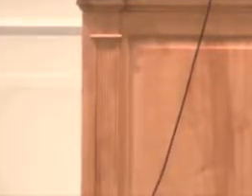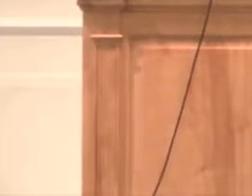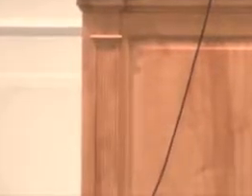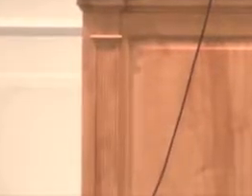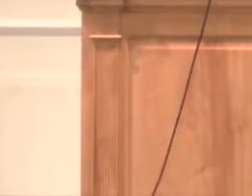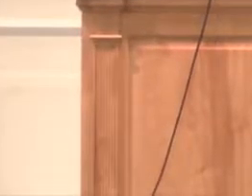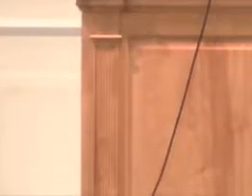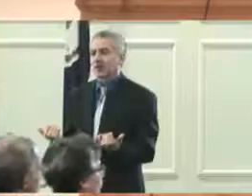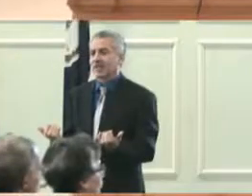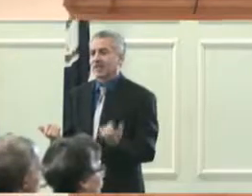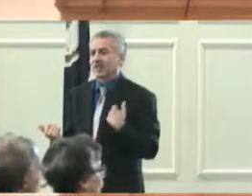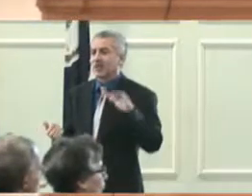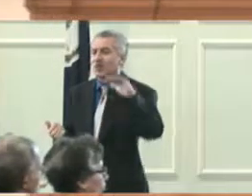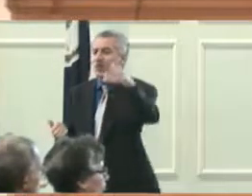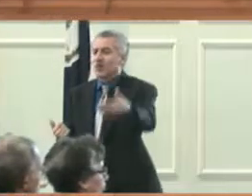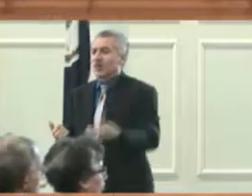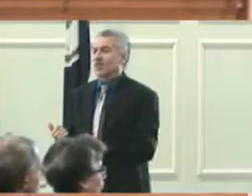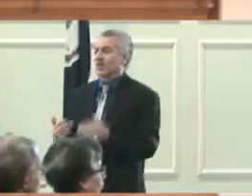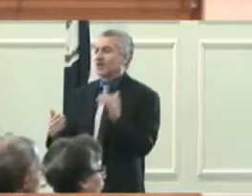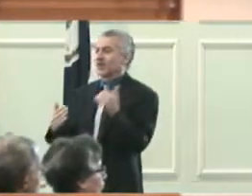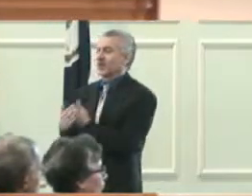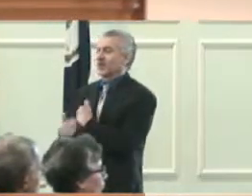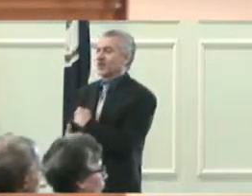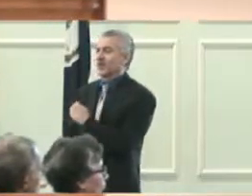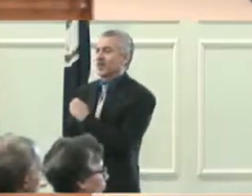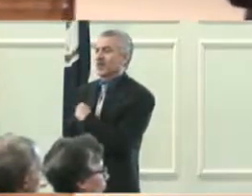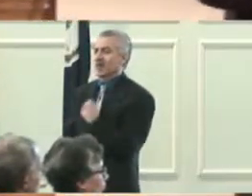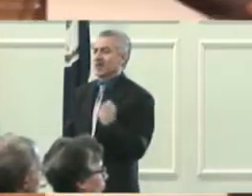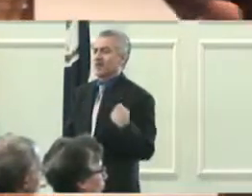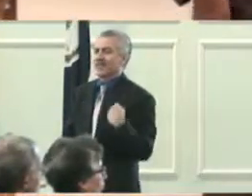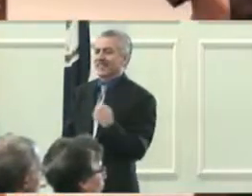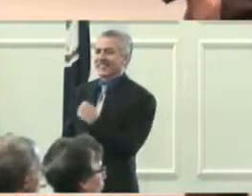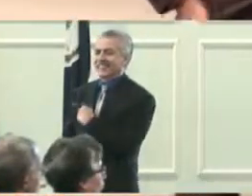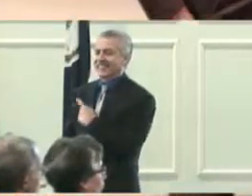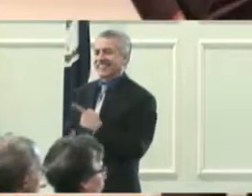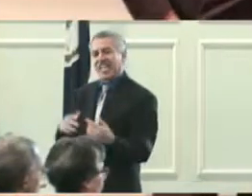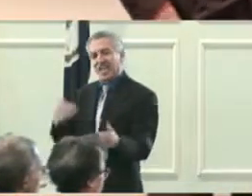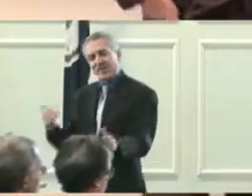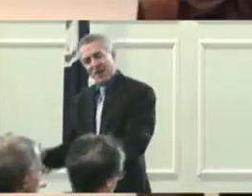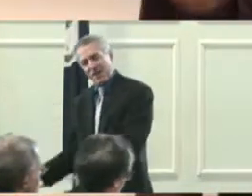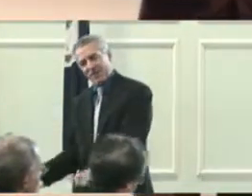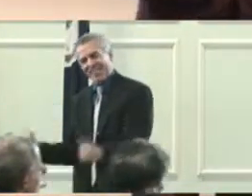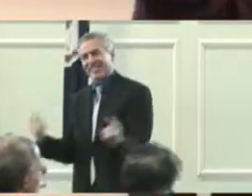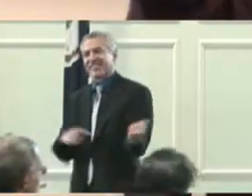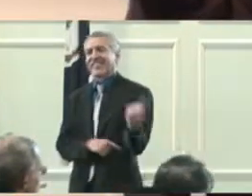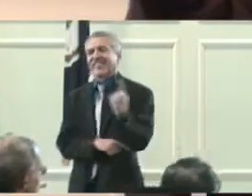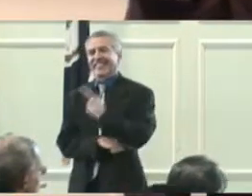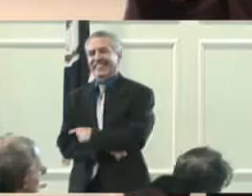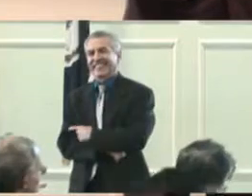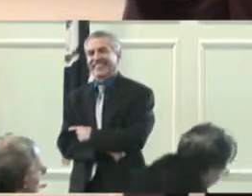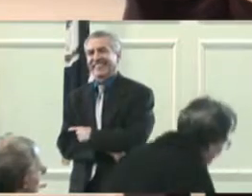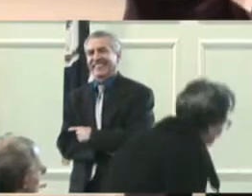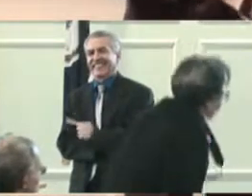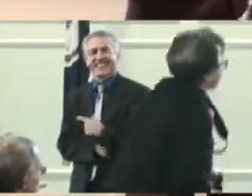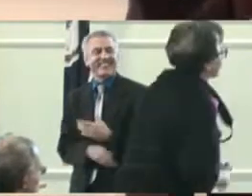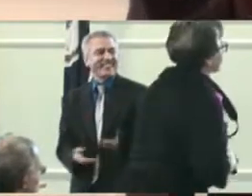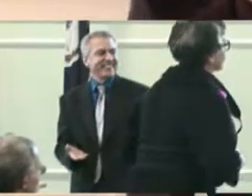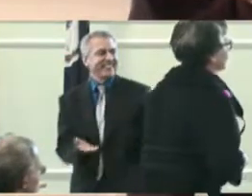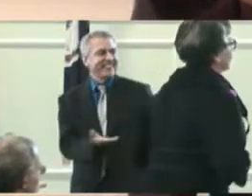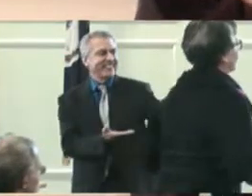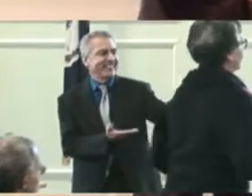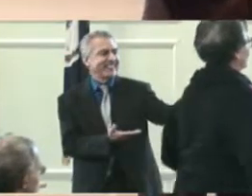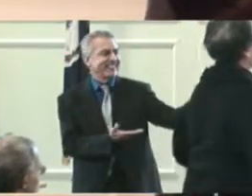we want to welcome our new members, and so I'd like to invite Beth Wright to come